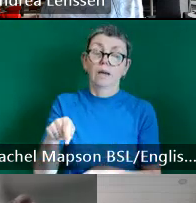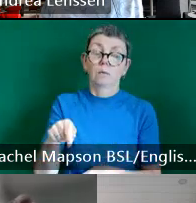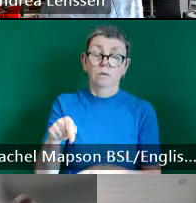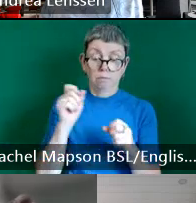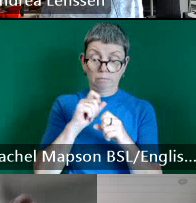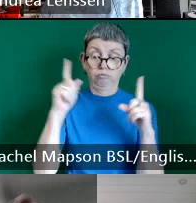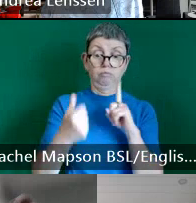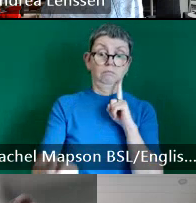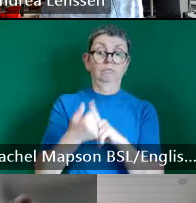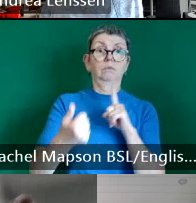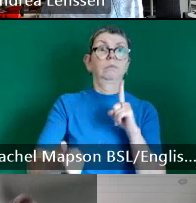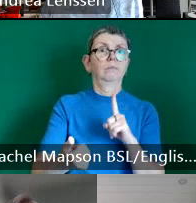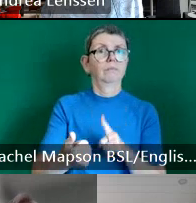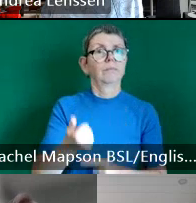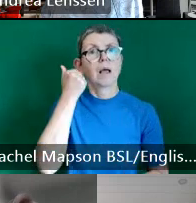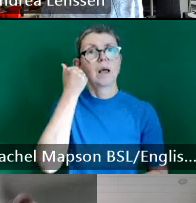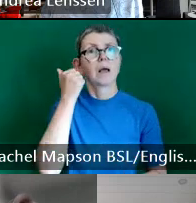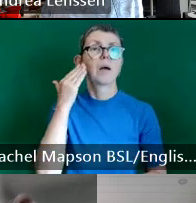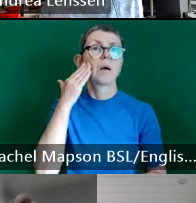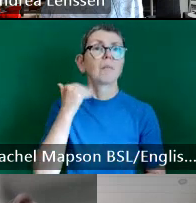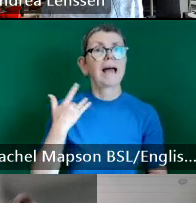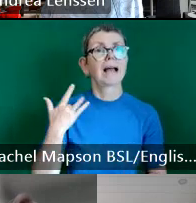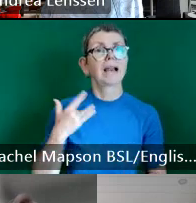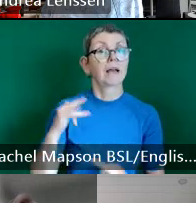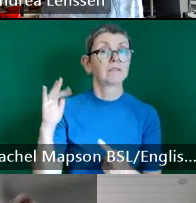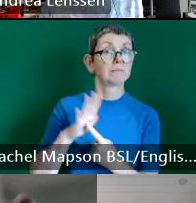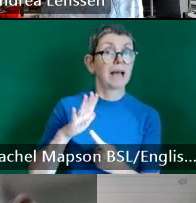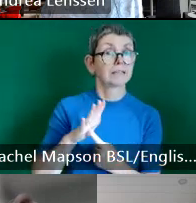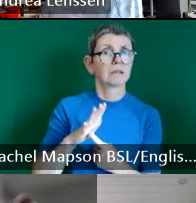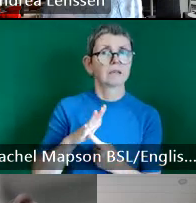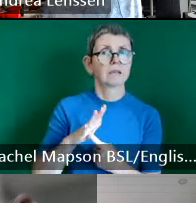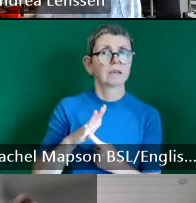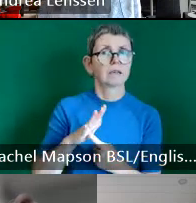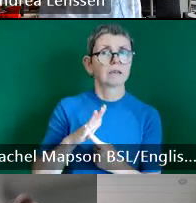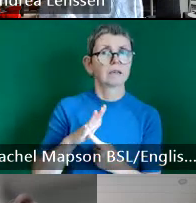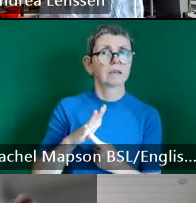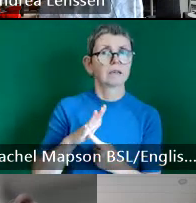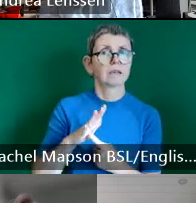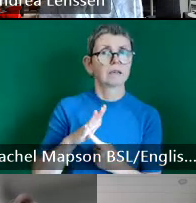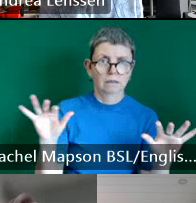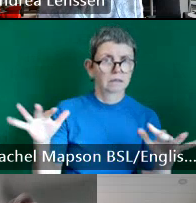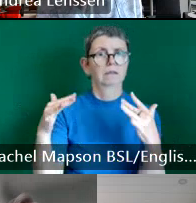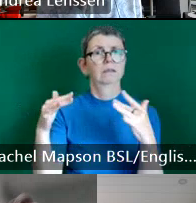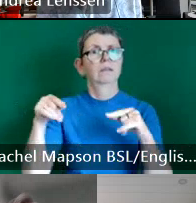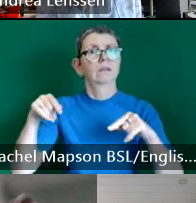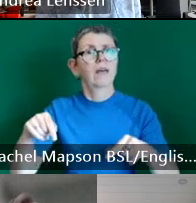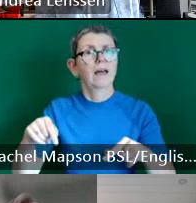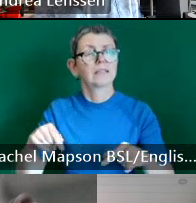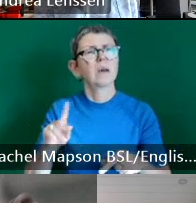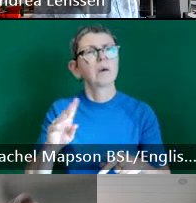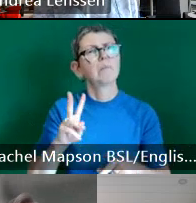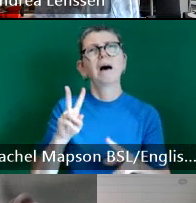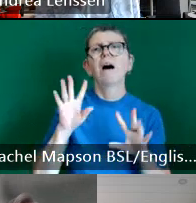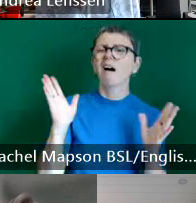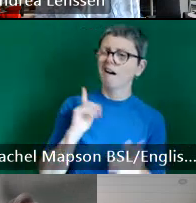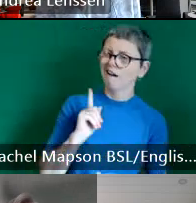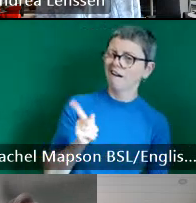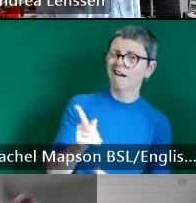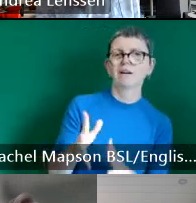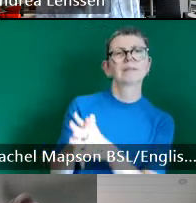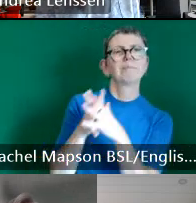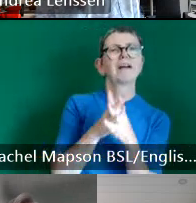on front page news. Everybody was paying attention. And, it was seen as something that happened in America and, not